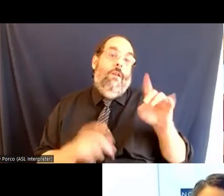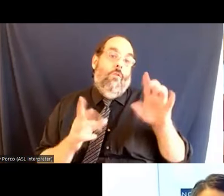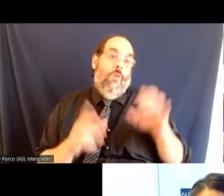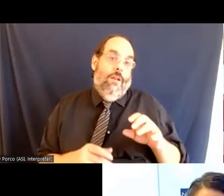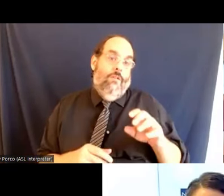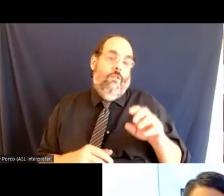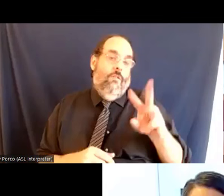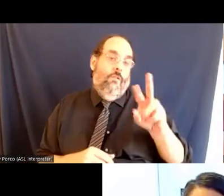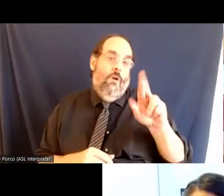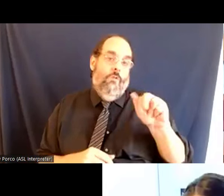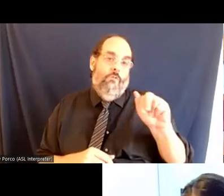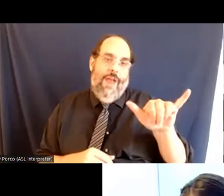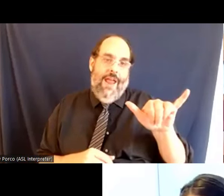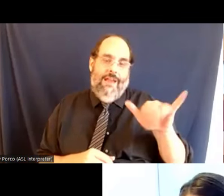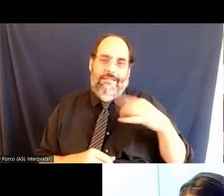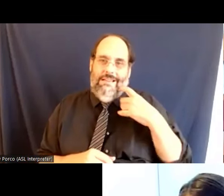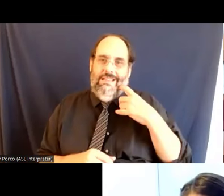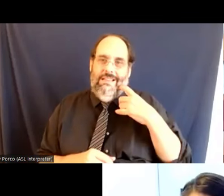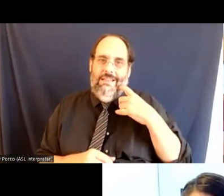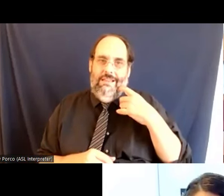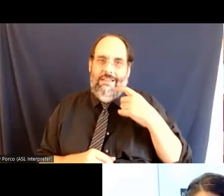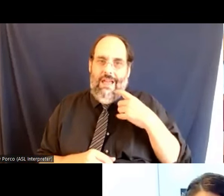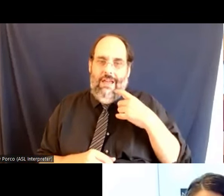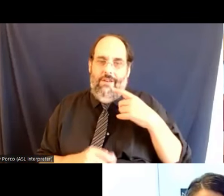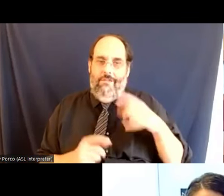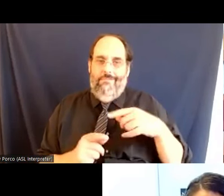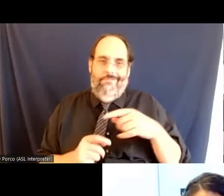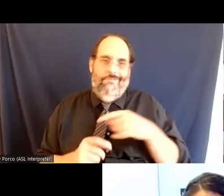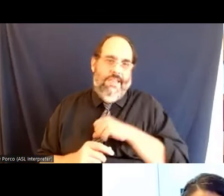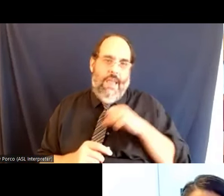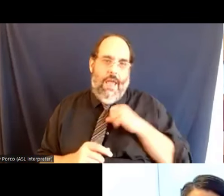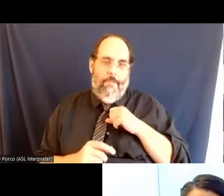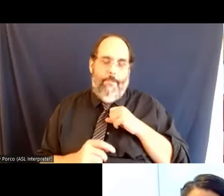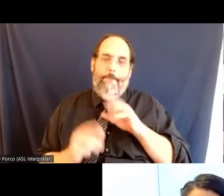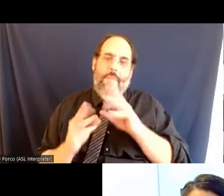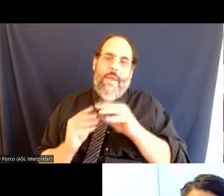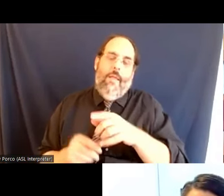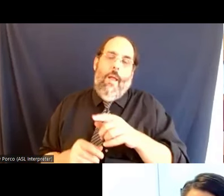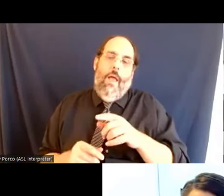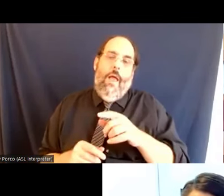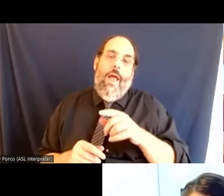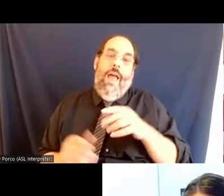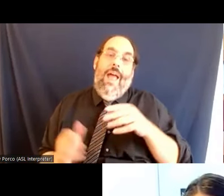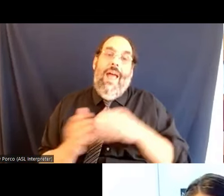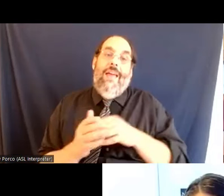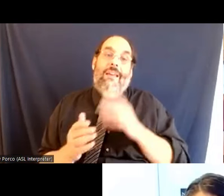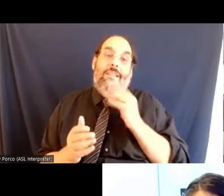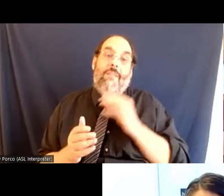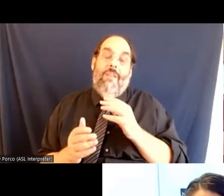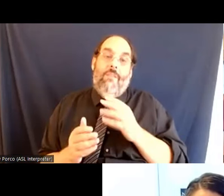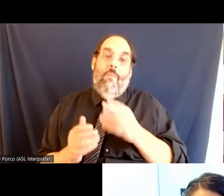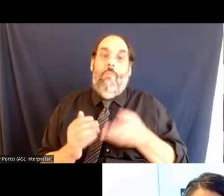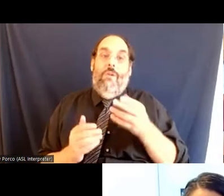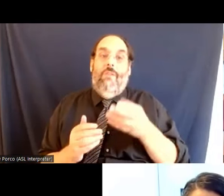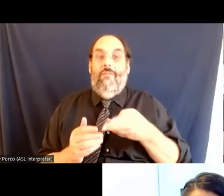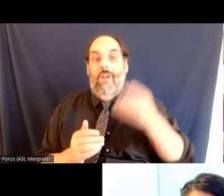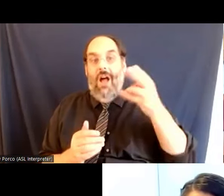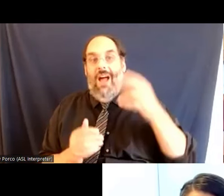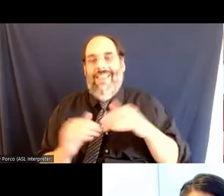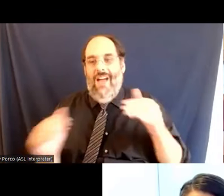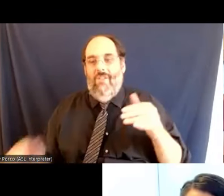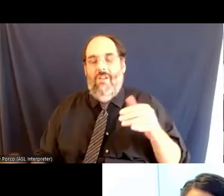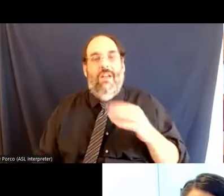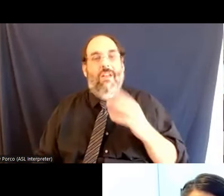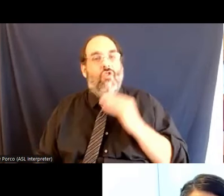Christopher Wray just warned at the Senate panel yesterday, anti-Semitism in the U.S. is reaching historic levels, and that